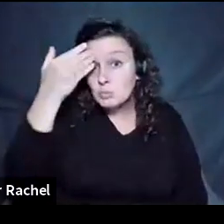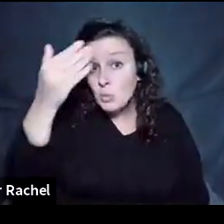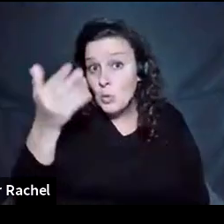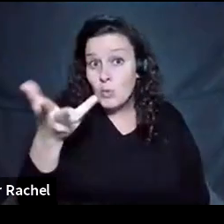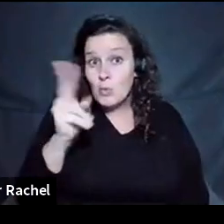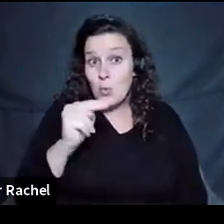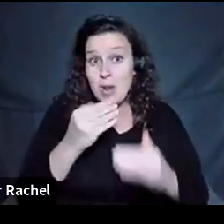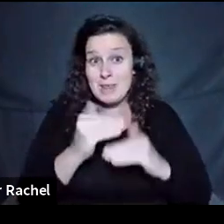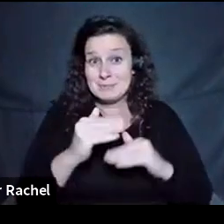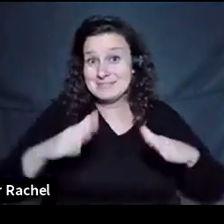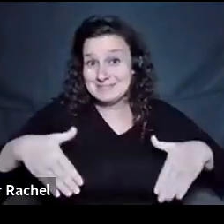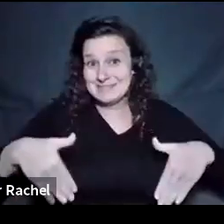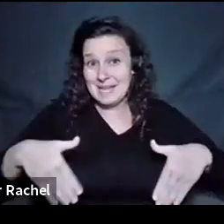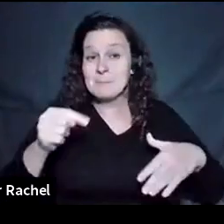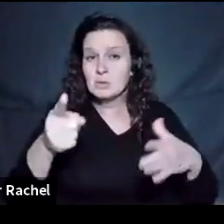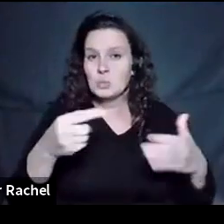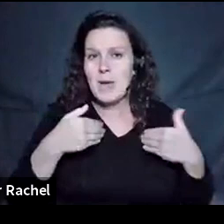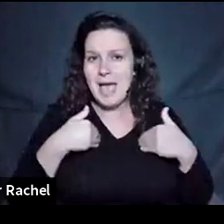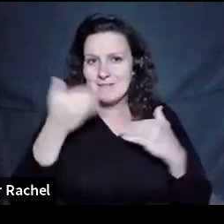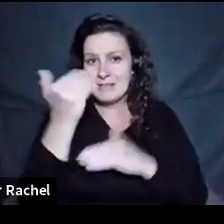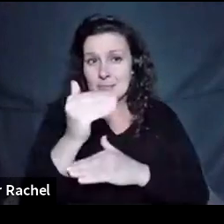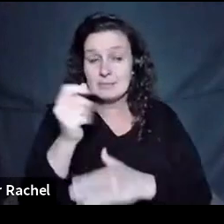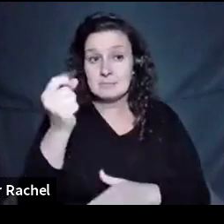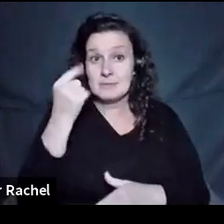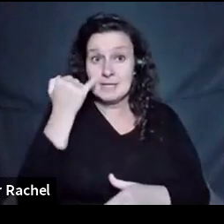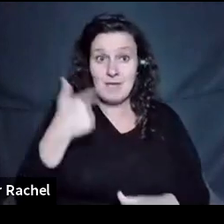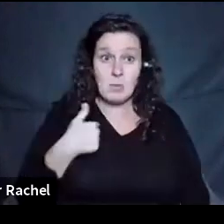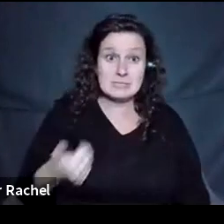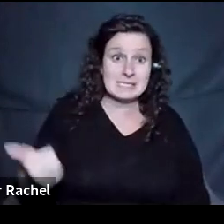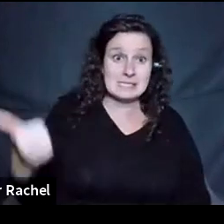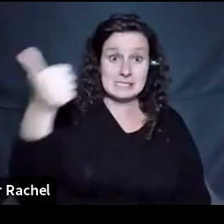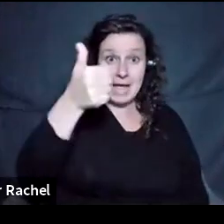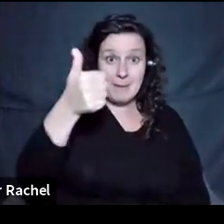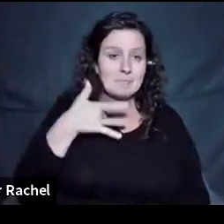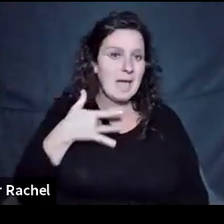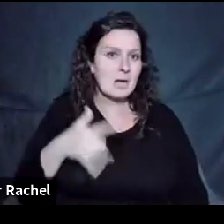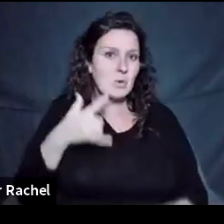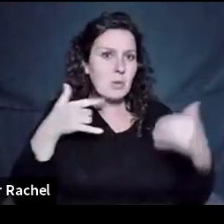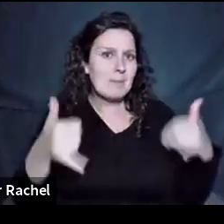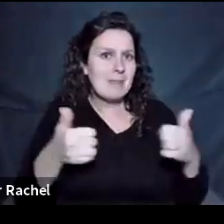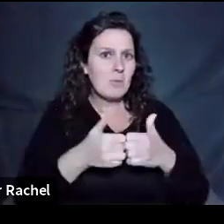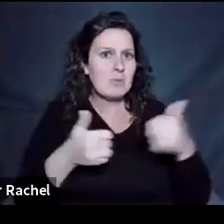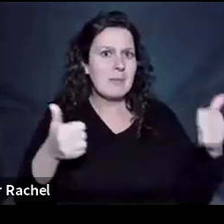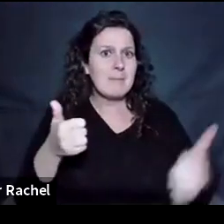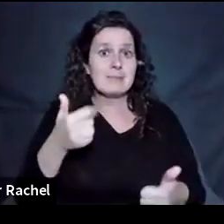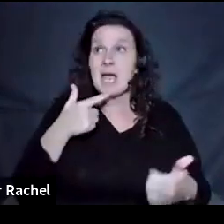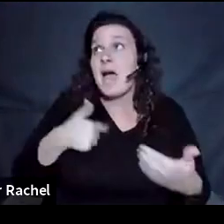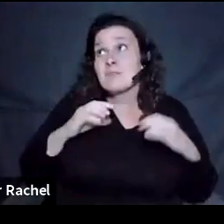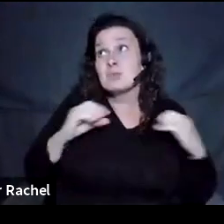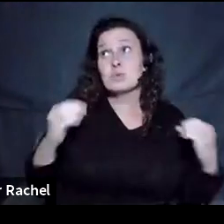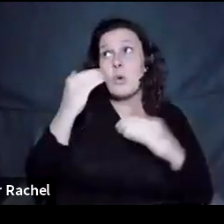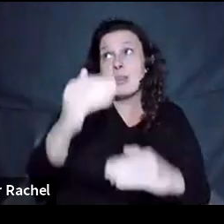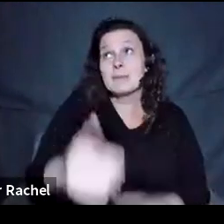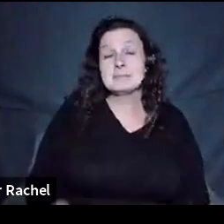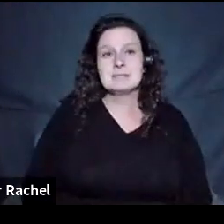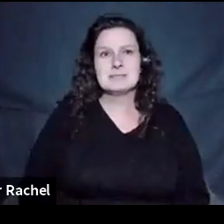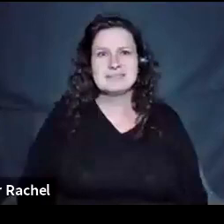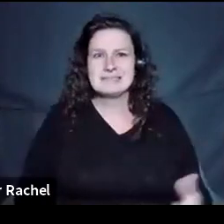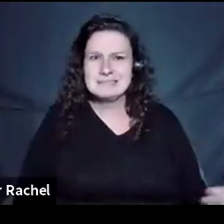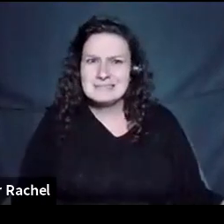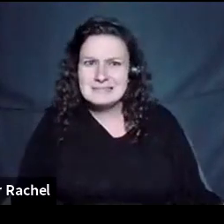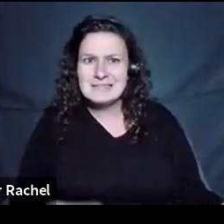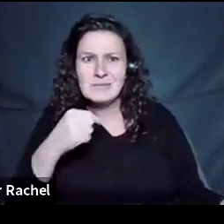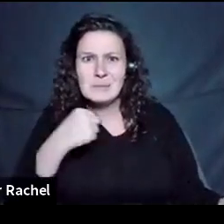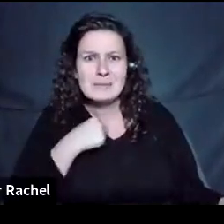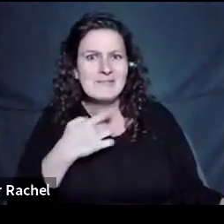yet, but if I were a top, I wouldn't want to play with a bottle who says that they have no limits. Because to me, that